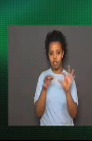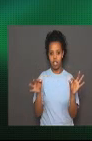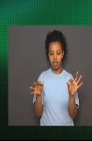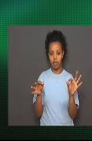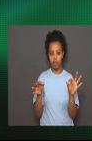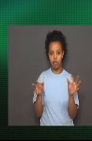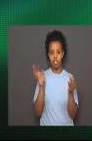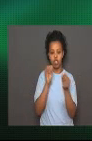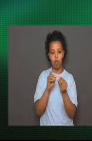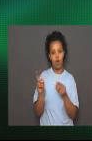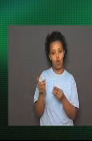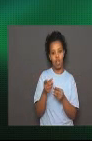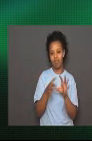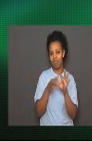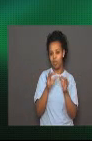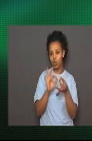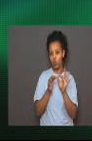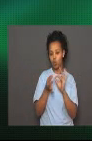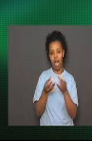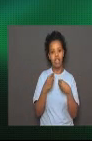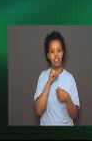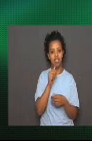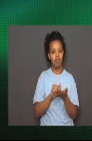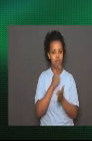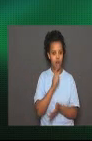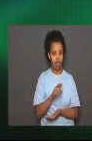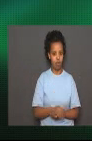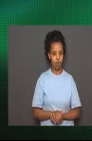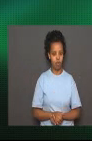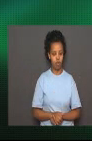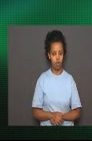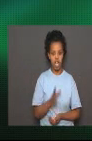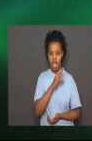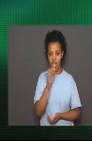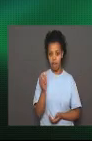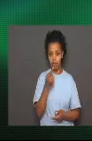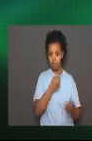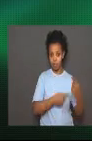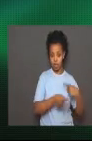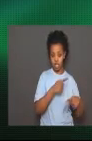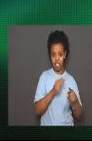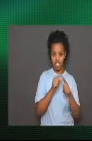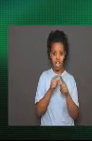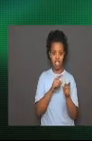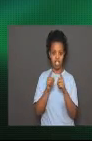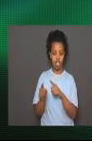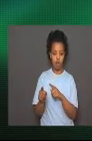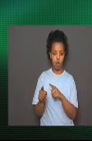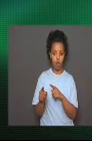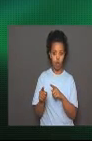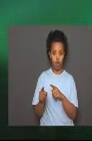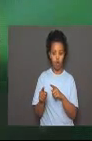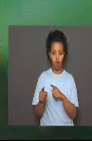any sense, does it? In generic terms, it is missense